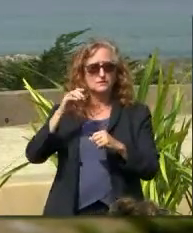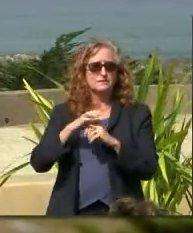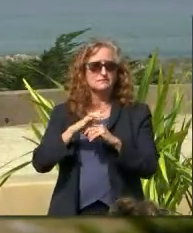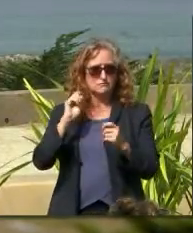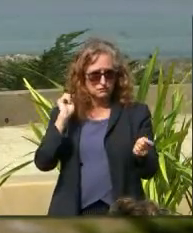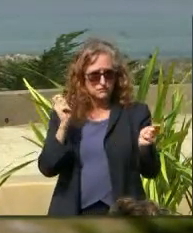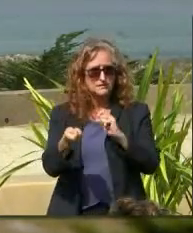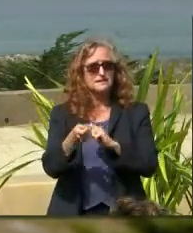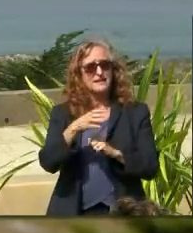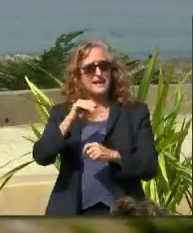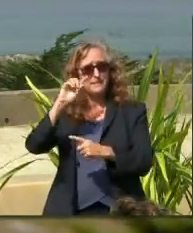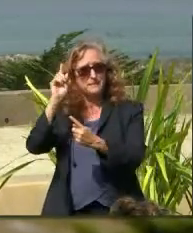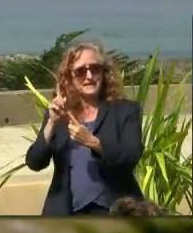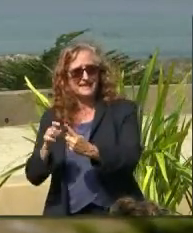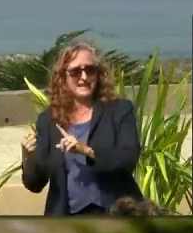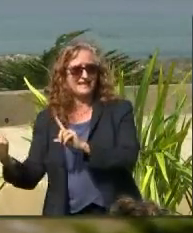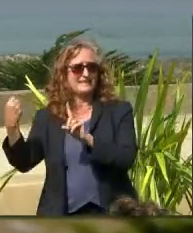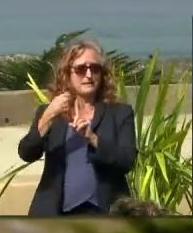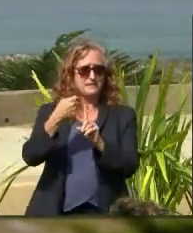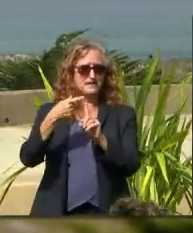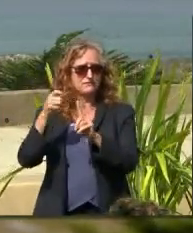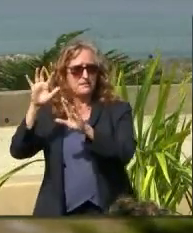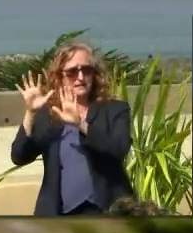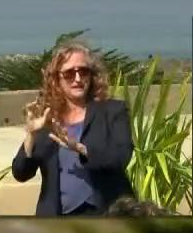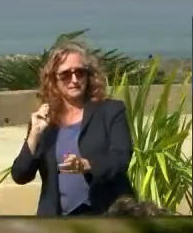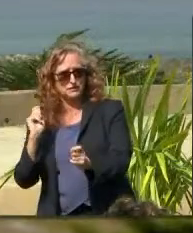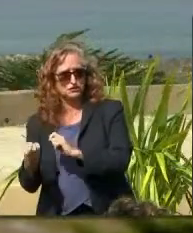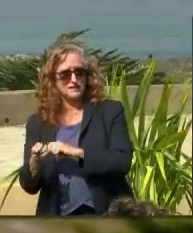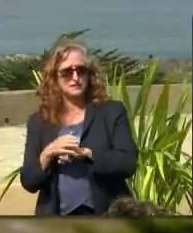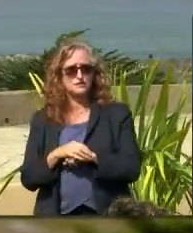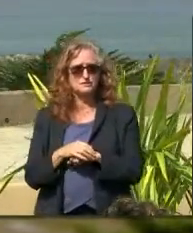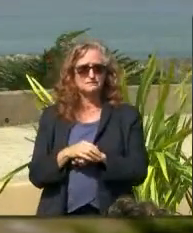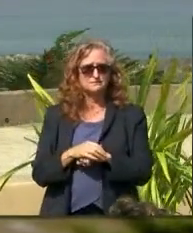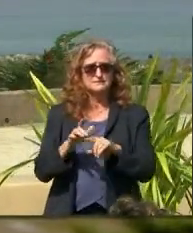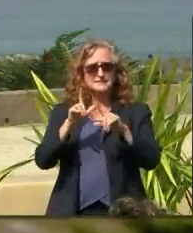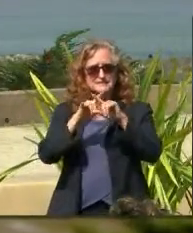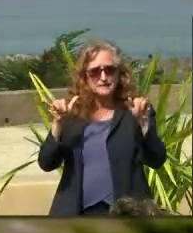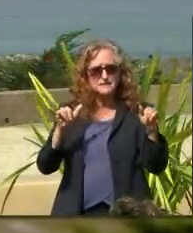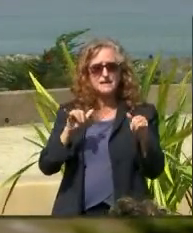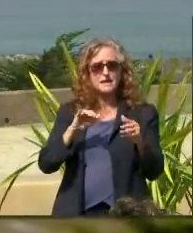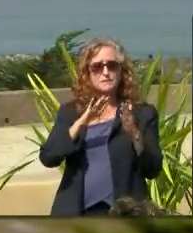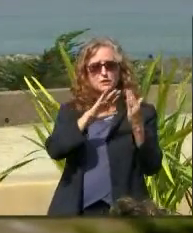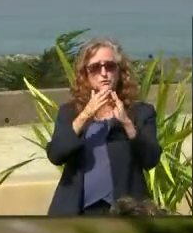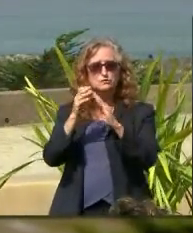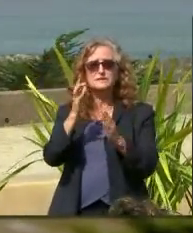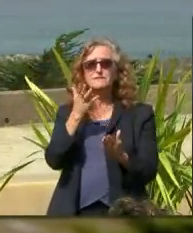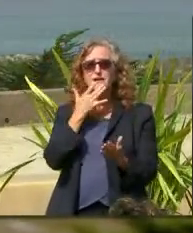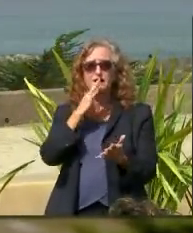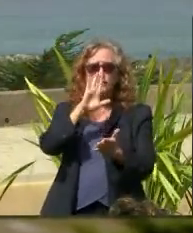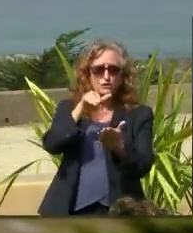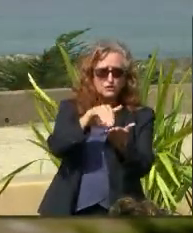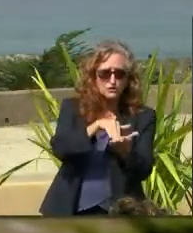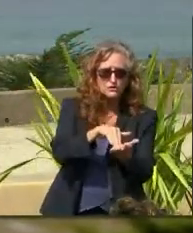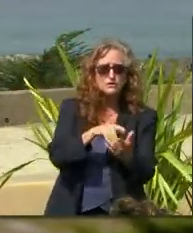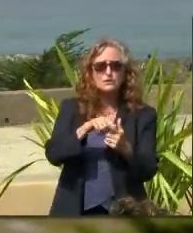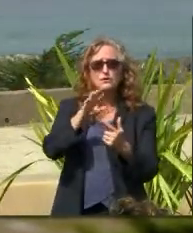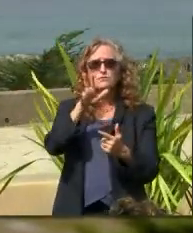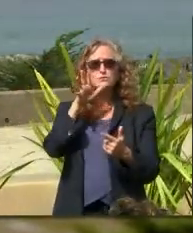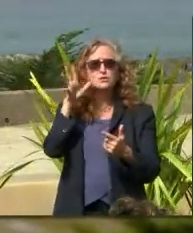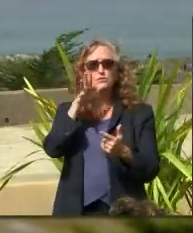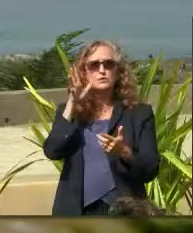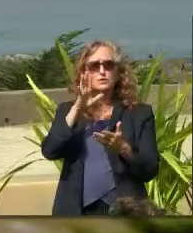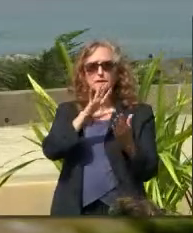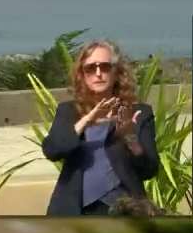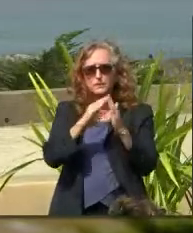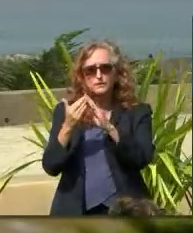the impacts of climate change, while centering our communities of color, our rural communities, and our